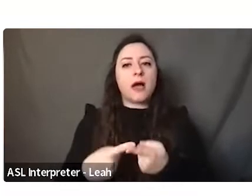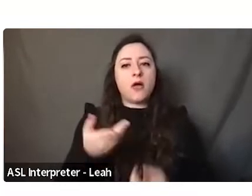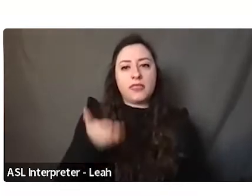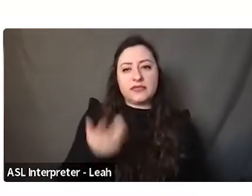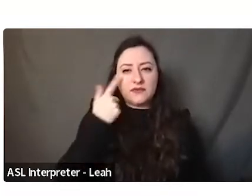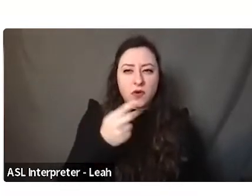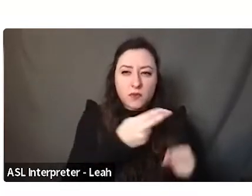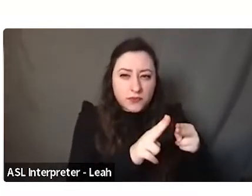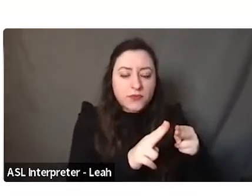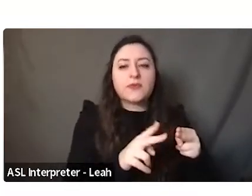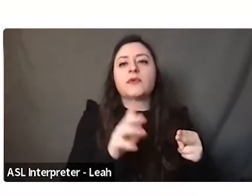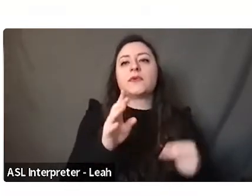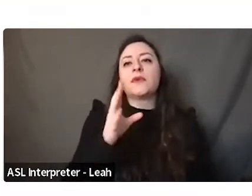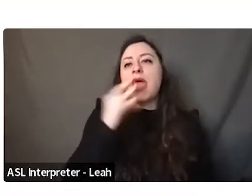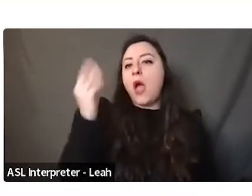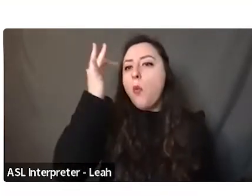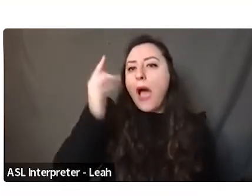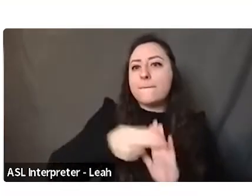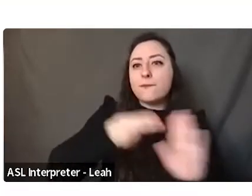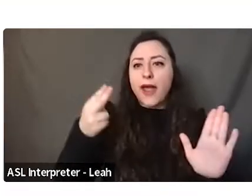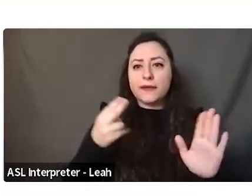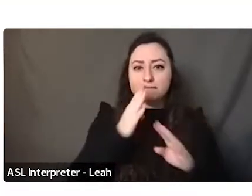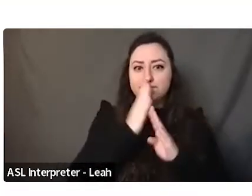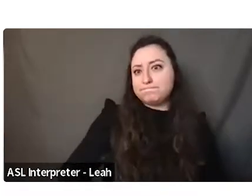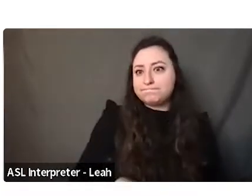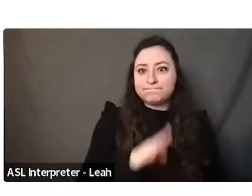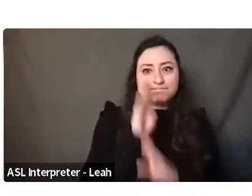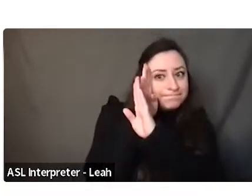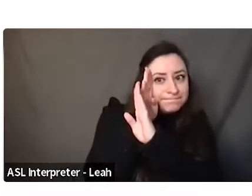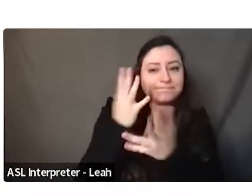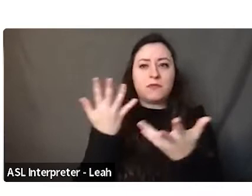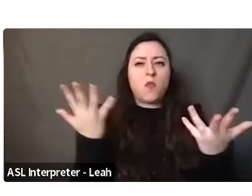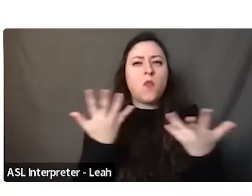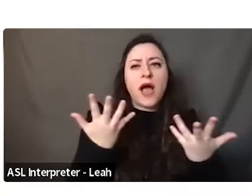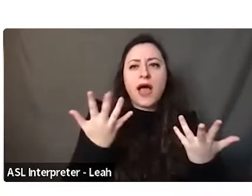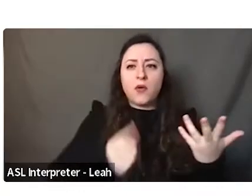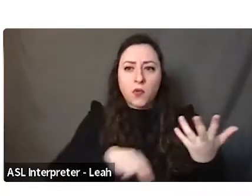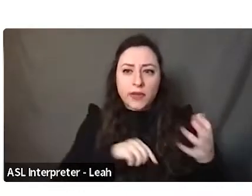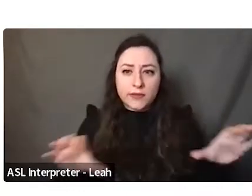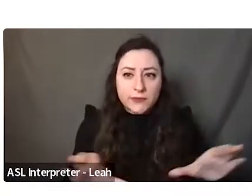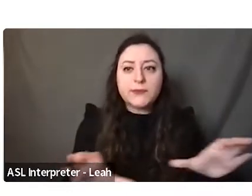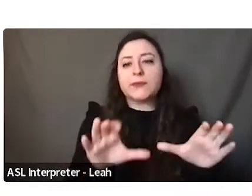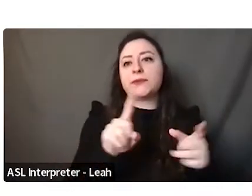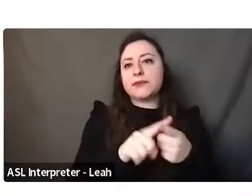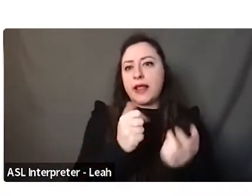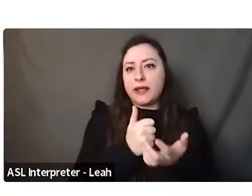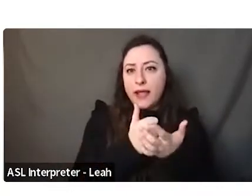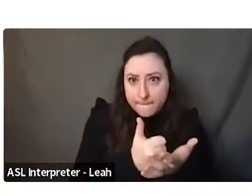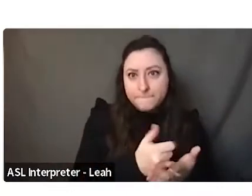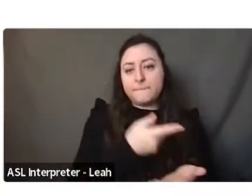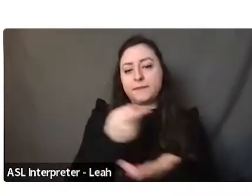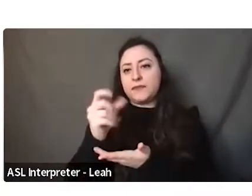a little minute, and I'll come back to why brands are silent and what kind of efforts we were doing to bring it back to Cameron